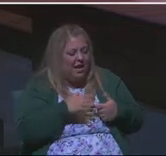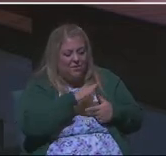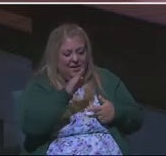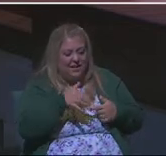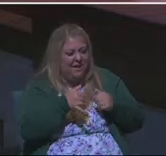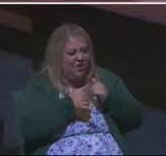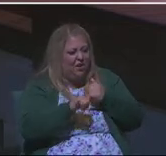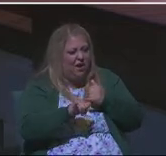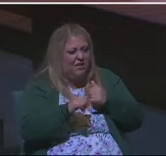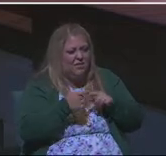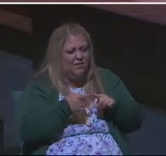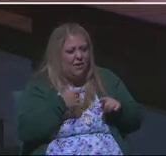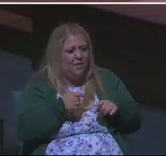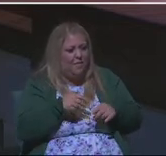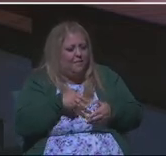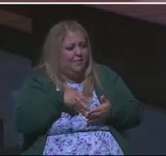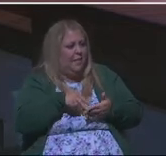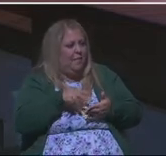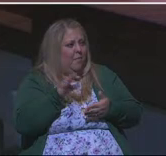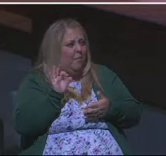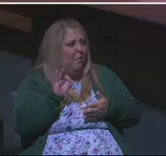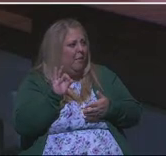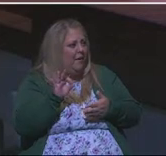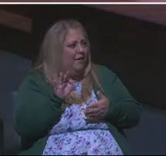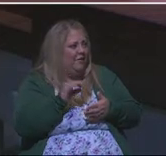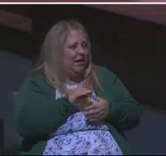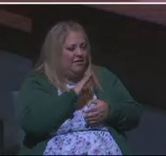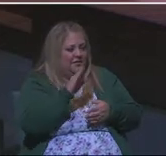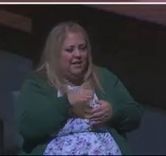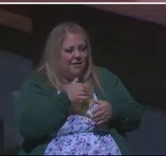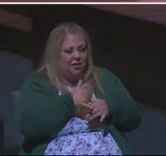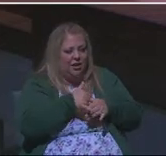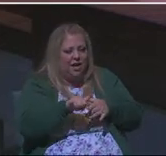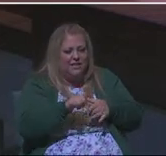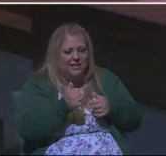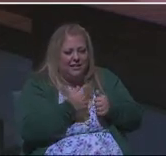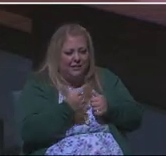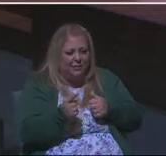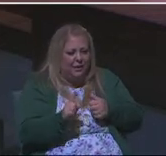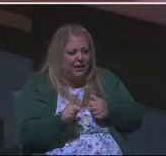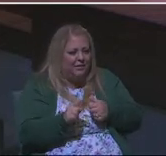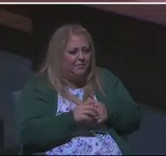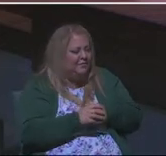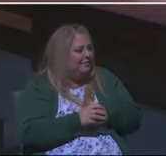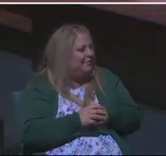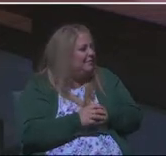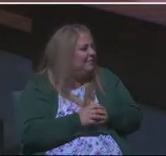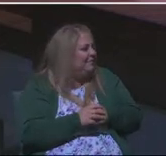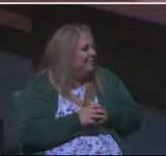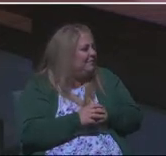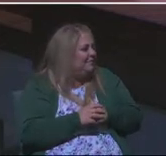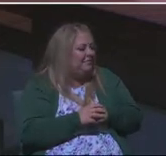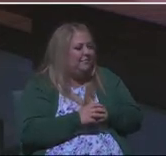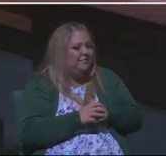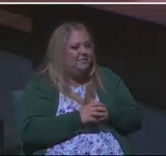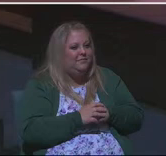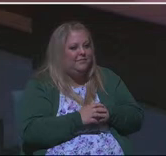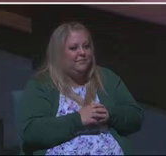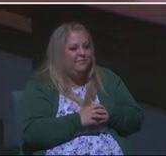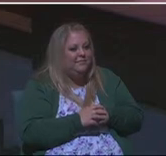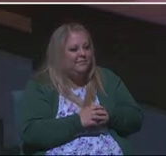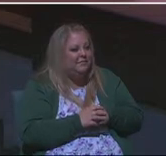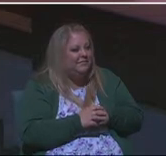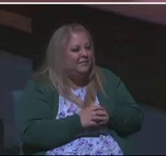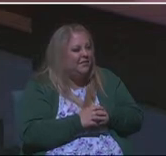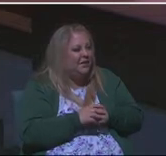cuss anywhere, come to think of it. I heard about a preacher one time that bought a lawnmower from a little kid. Paid 20 bucks for it, and he kept